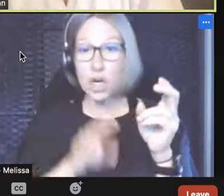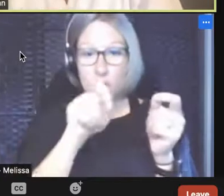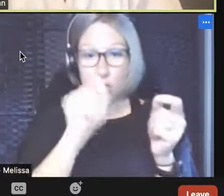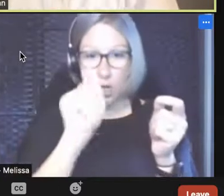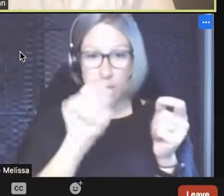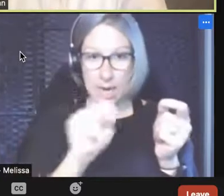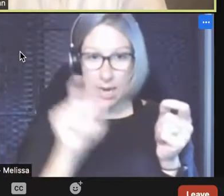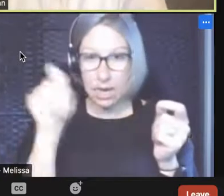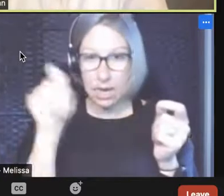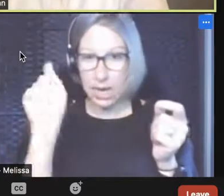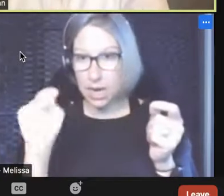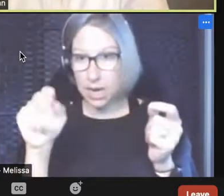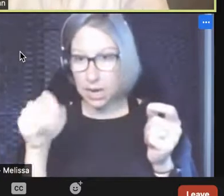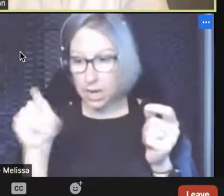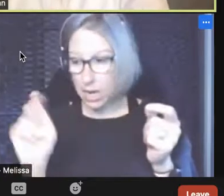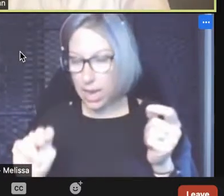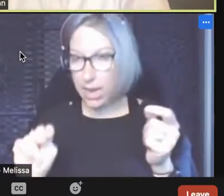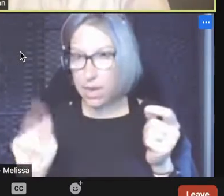right? Neverland.